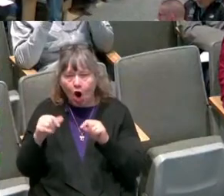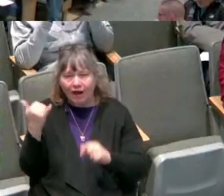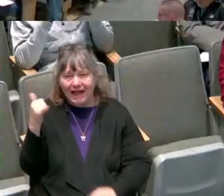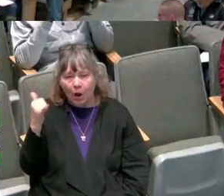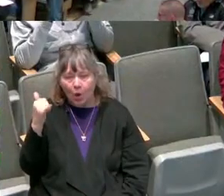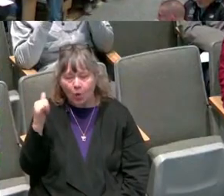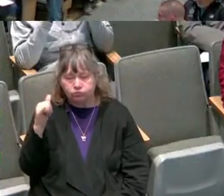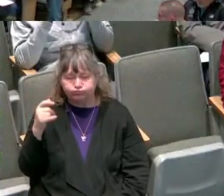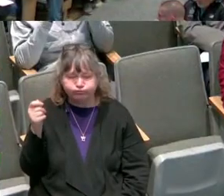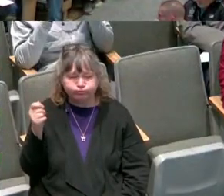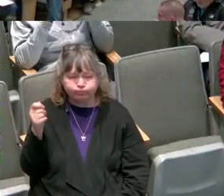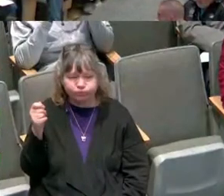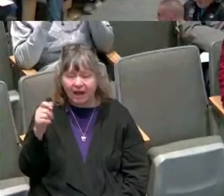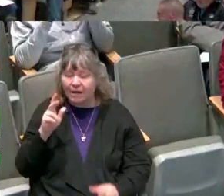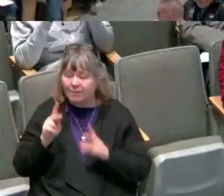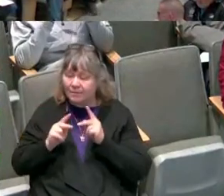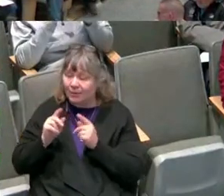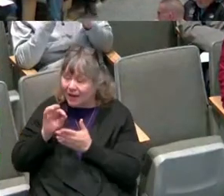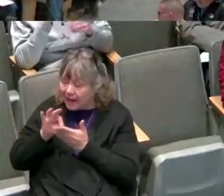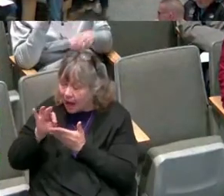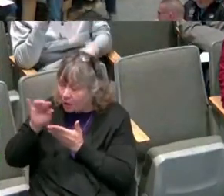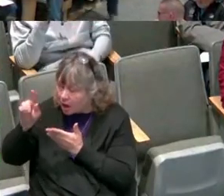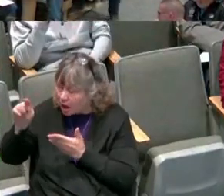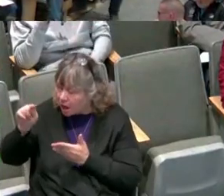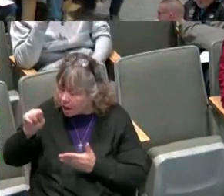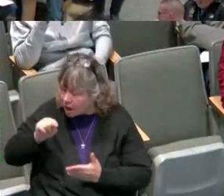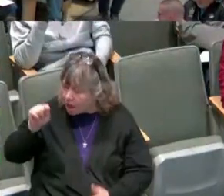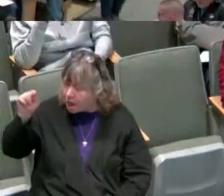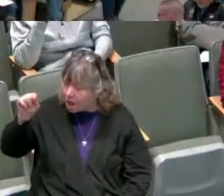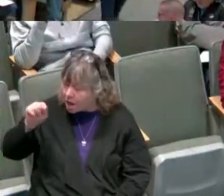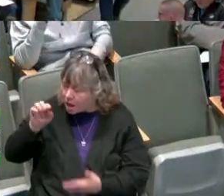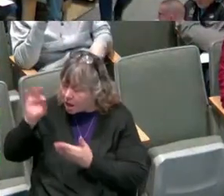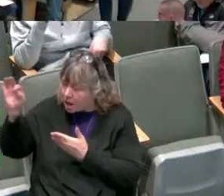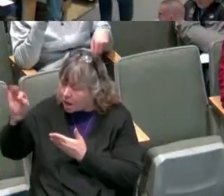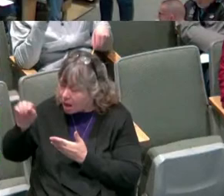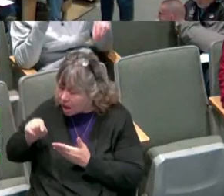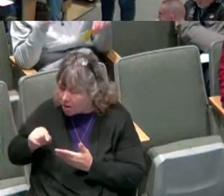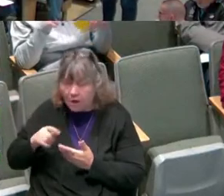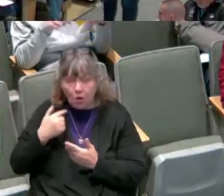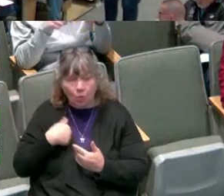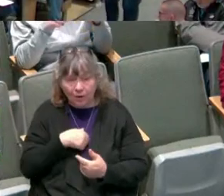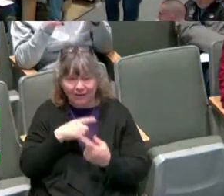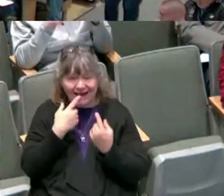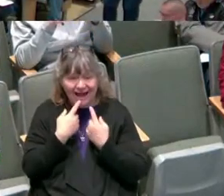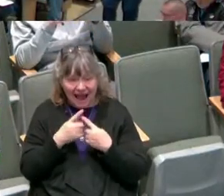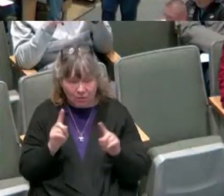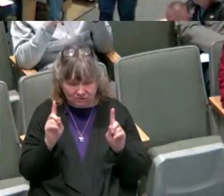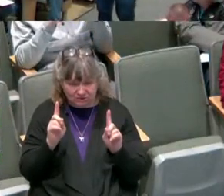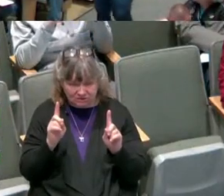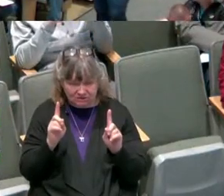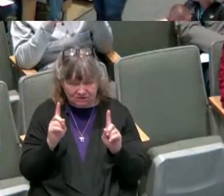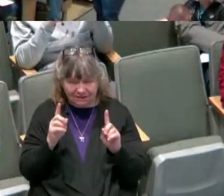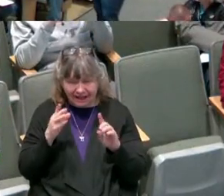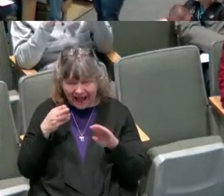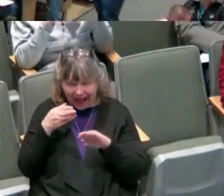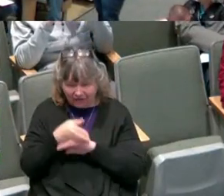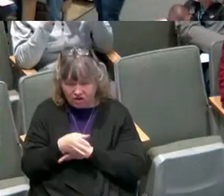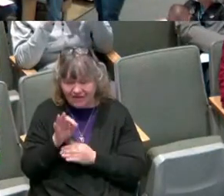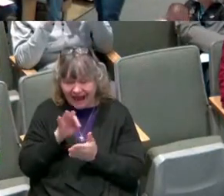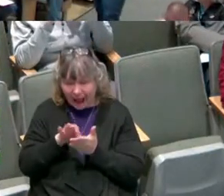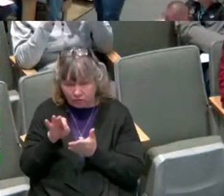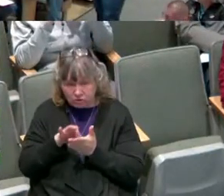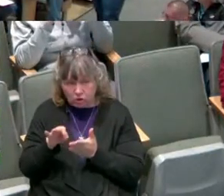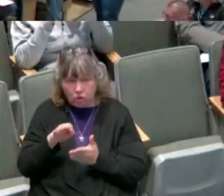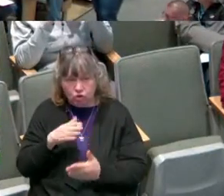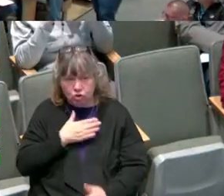and then the counters will count you we will announce as we get the counts so